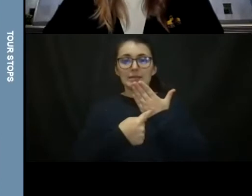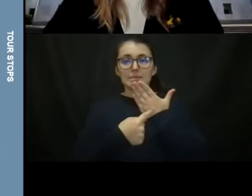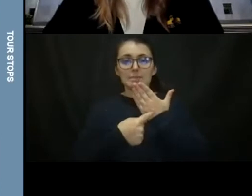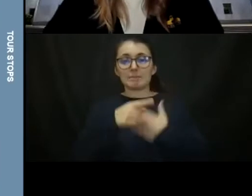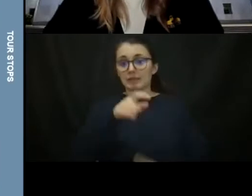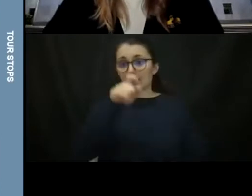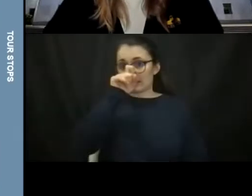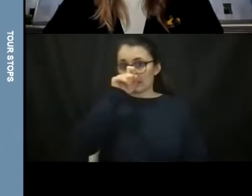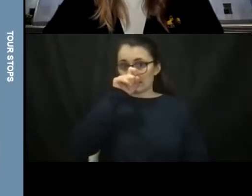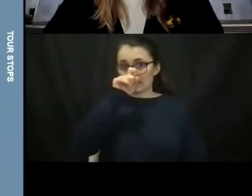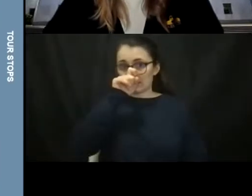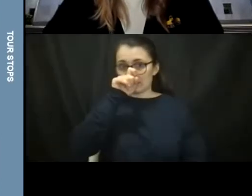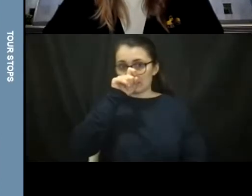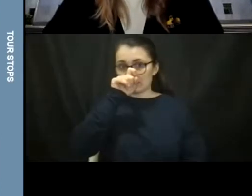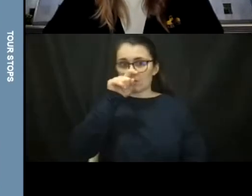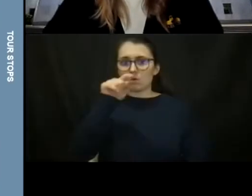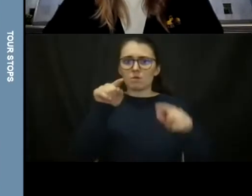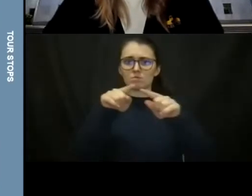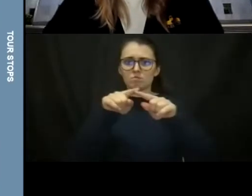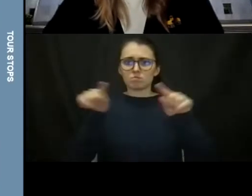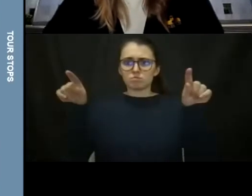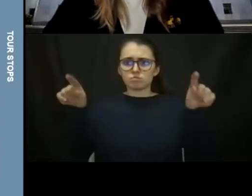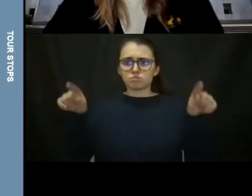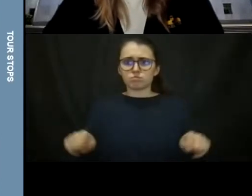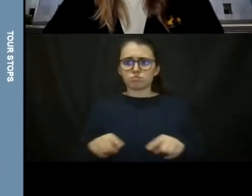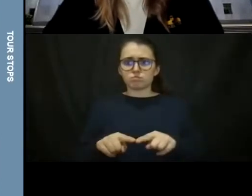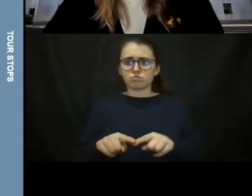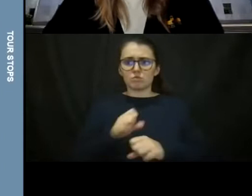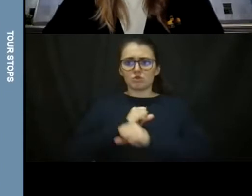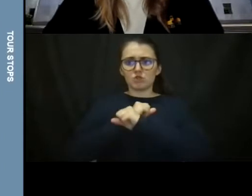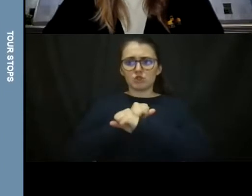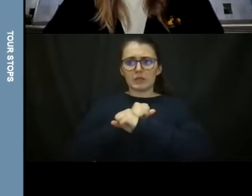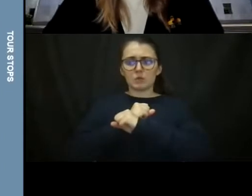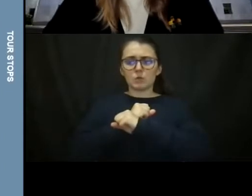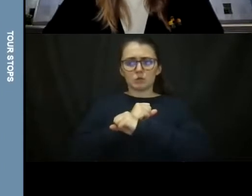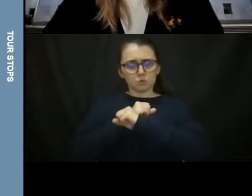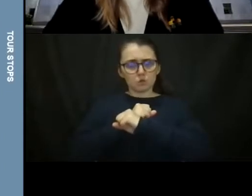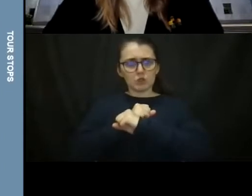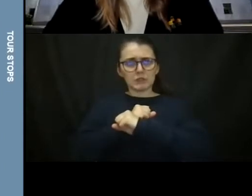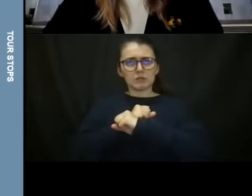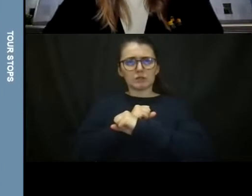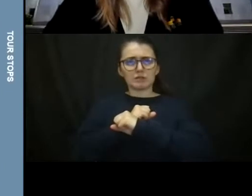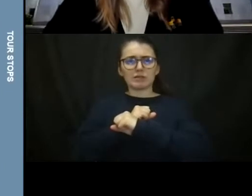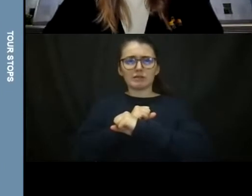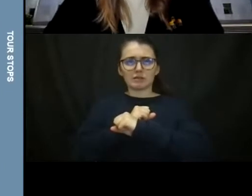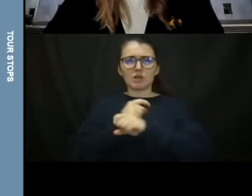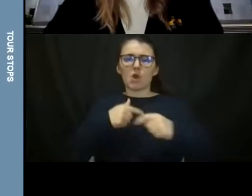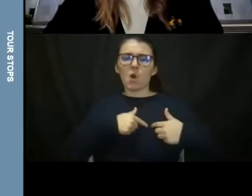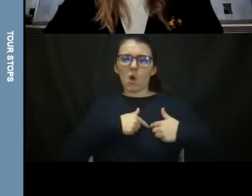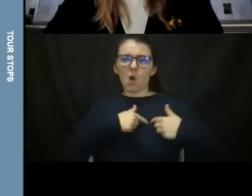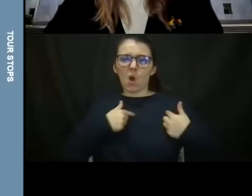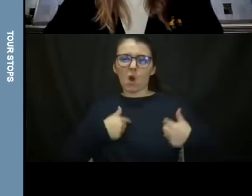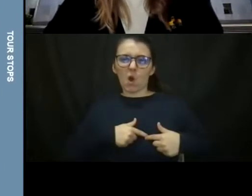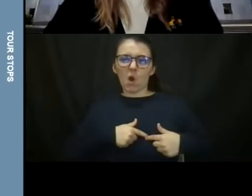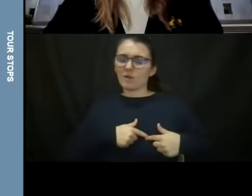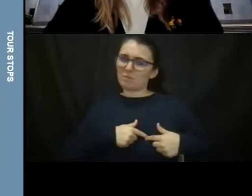eagle is standing on top of a really big shield. And this shield, I like to think it's a little heart-shaped. It wasn't really